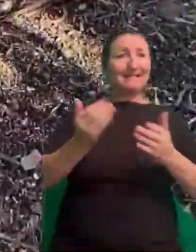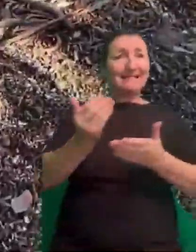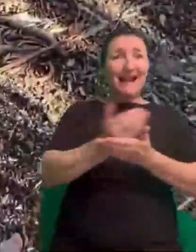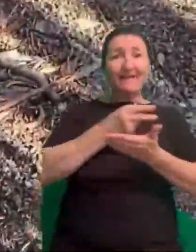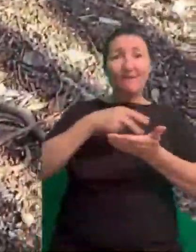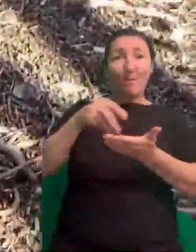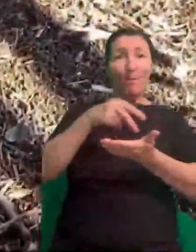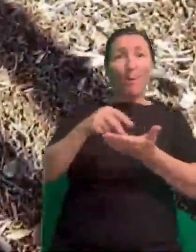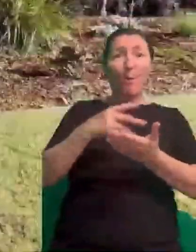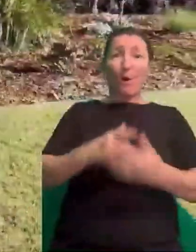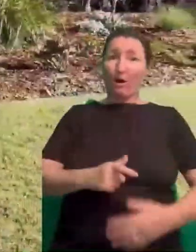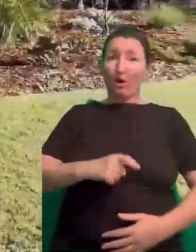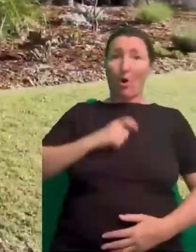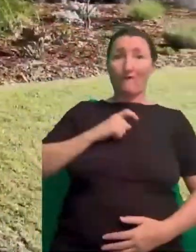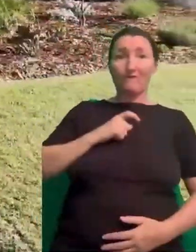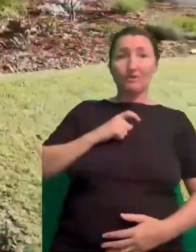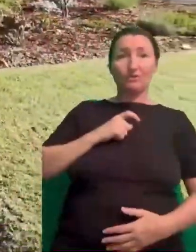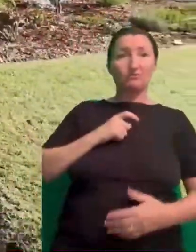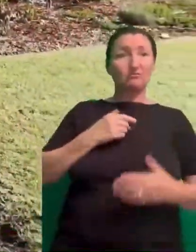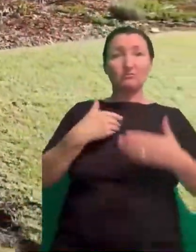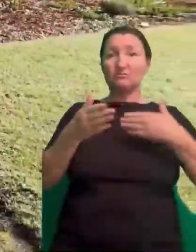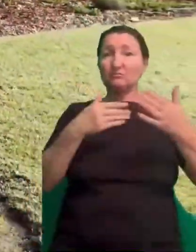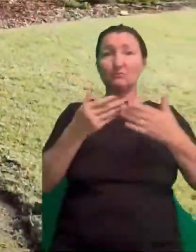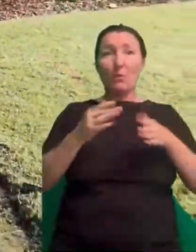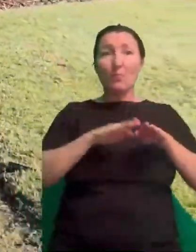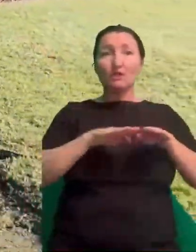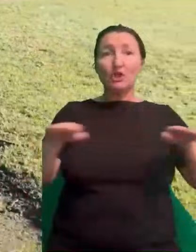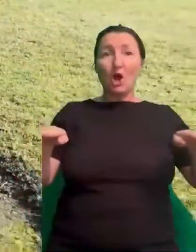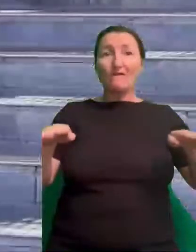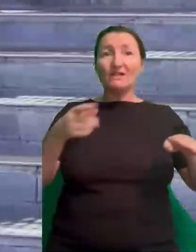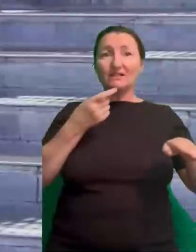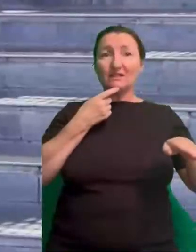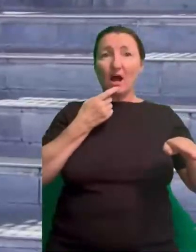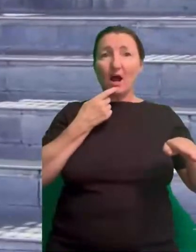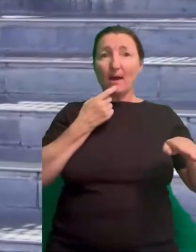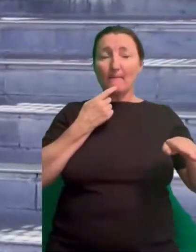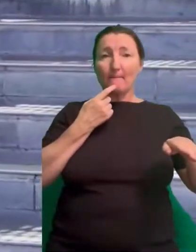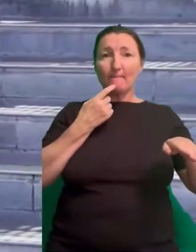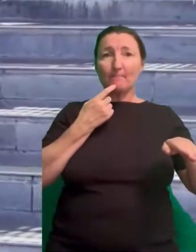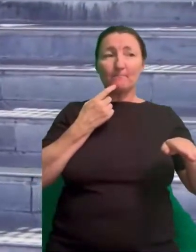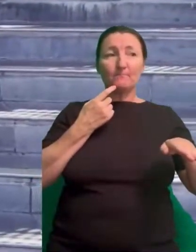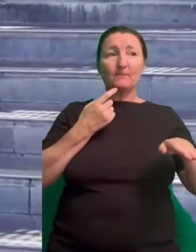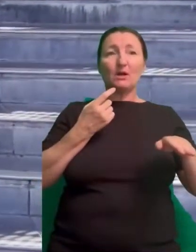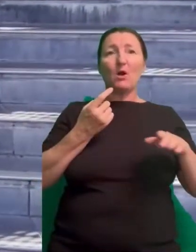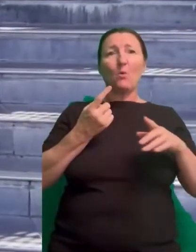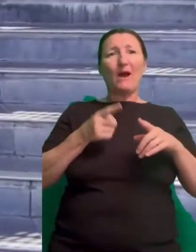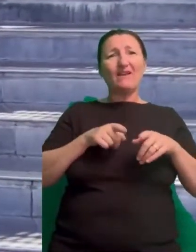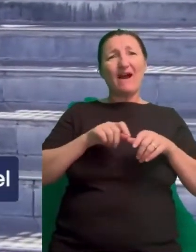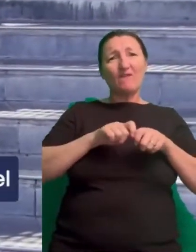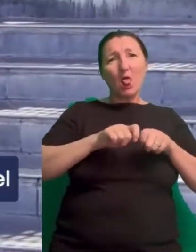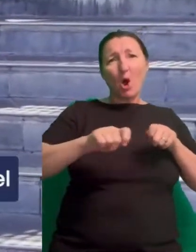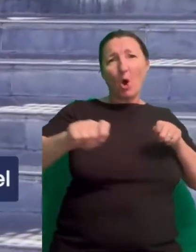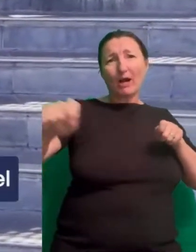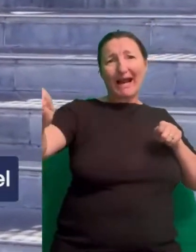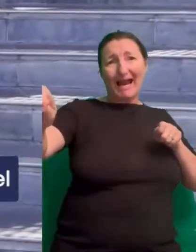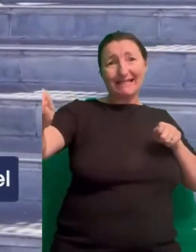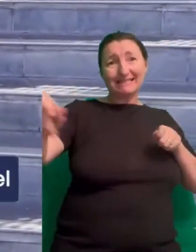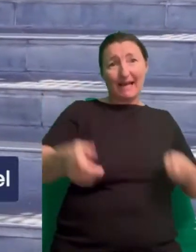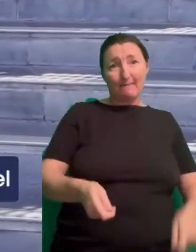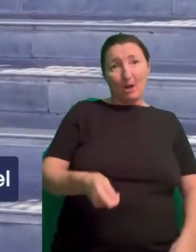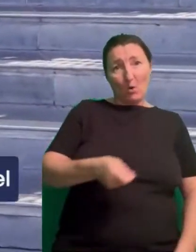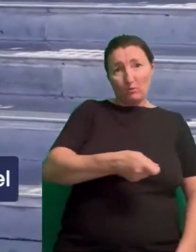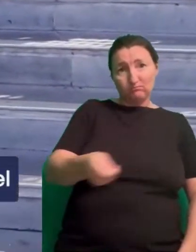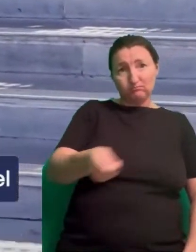with confidence over any type of surface. While all cane tips help us going